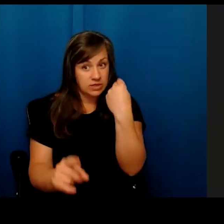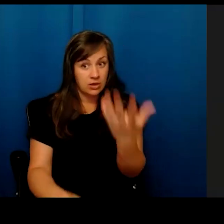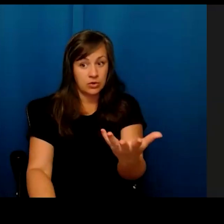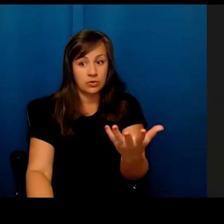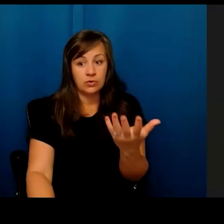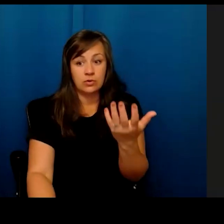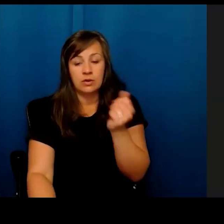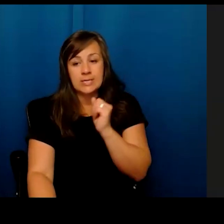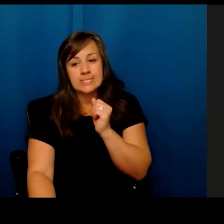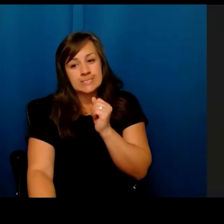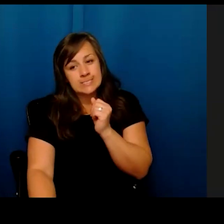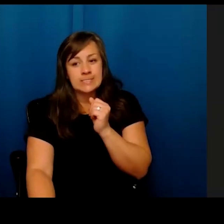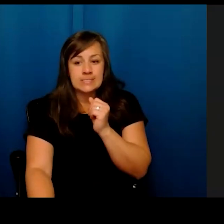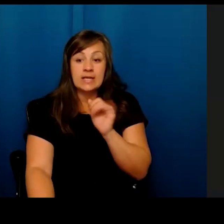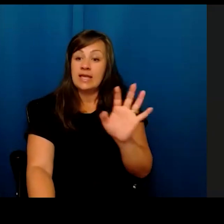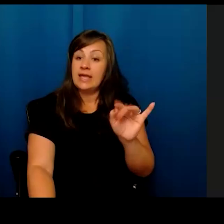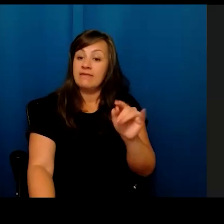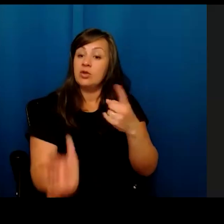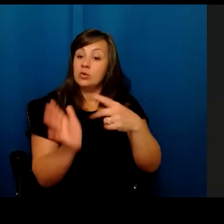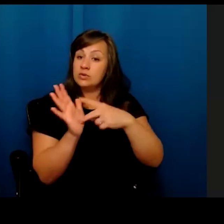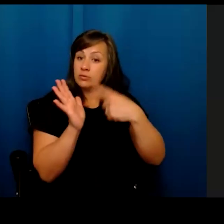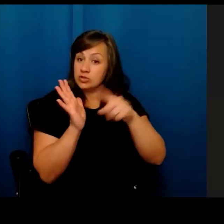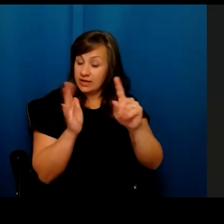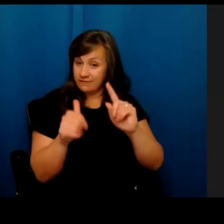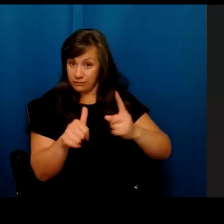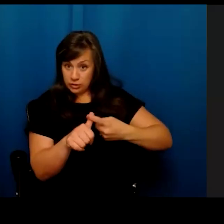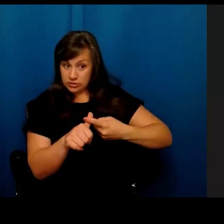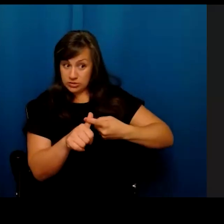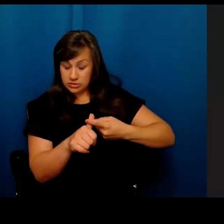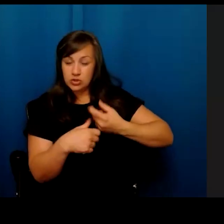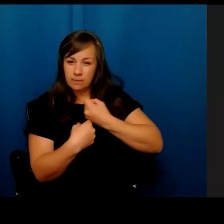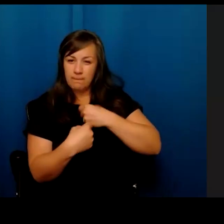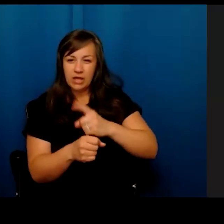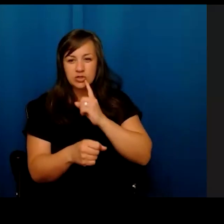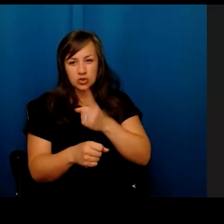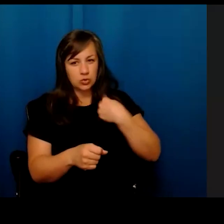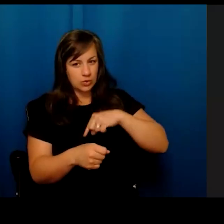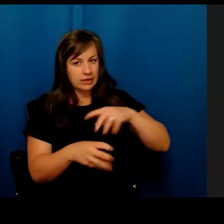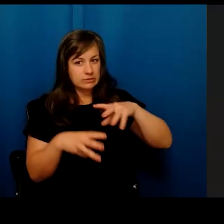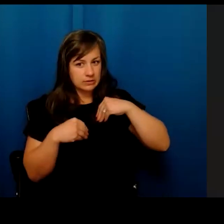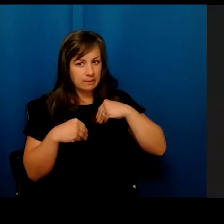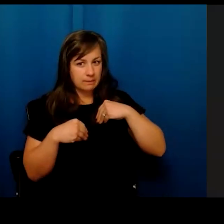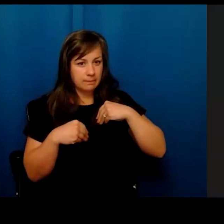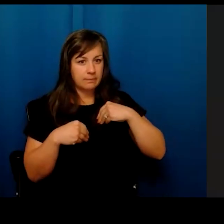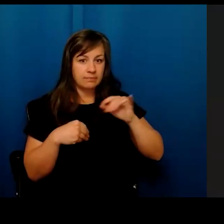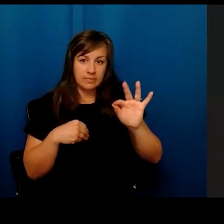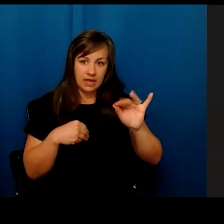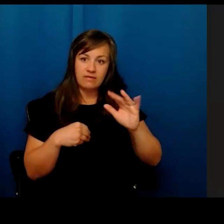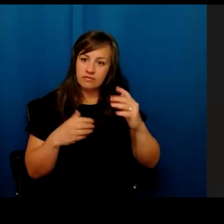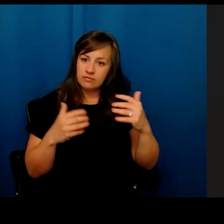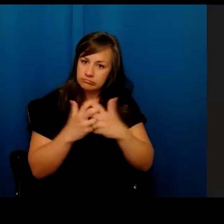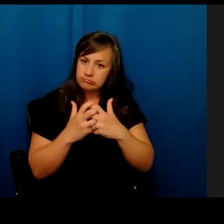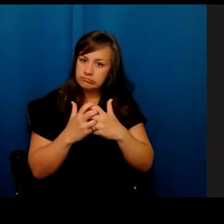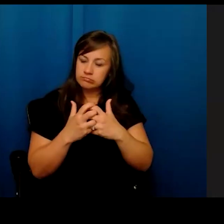we would say is if you double check with us, then we can just make sure that one, you're reading